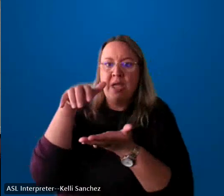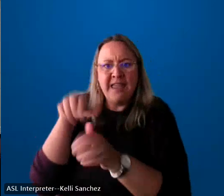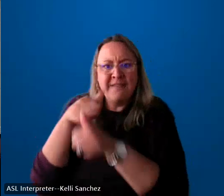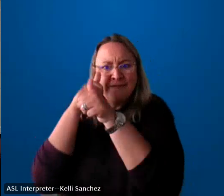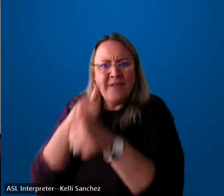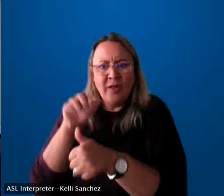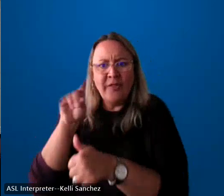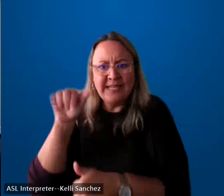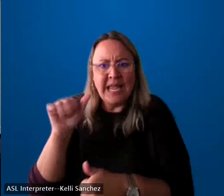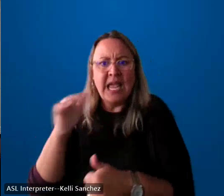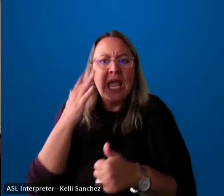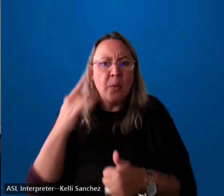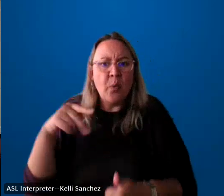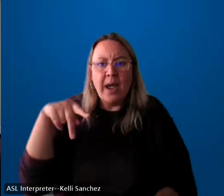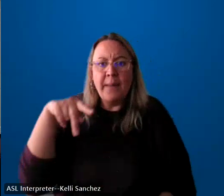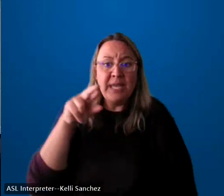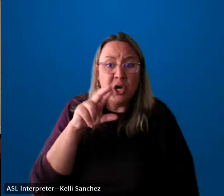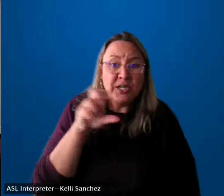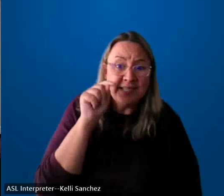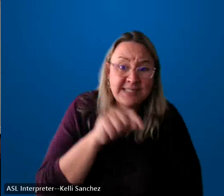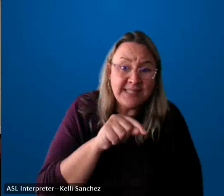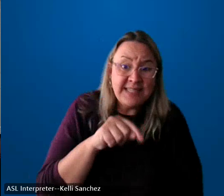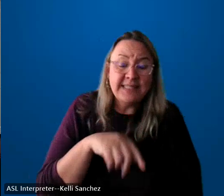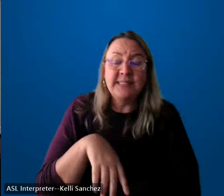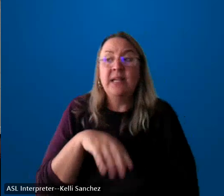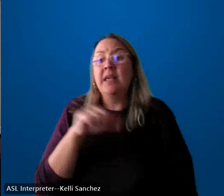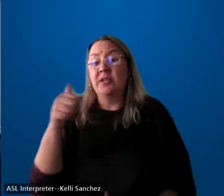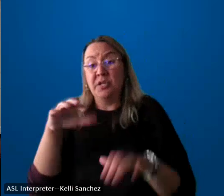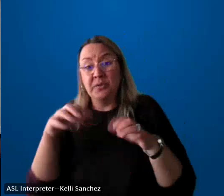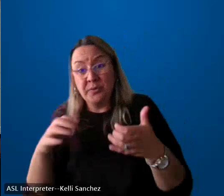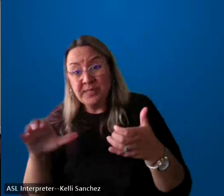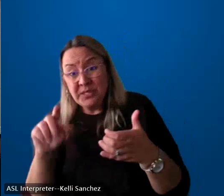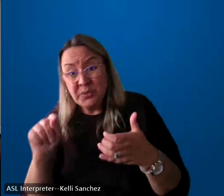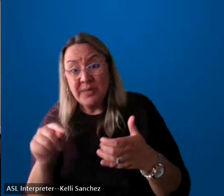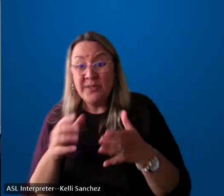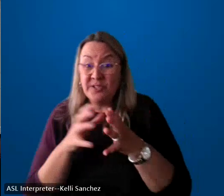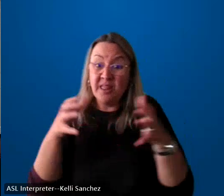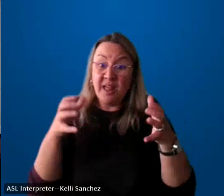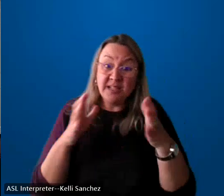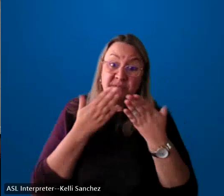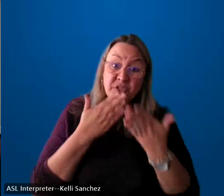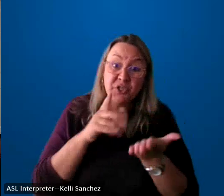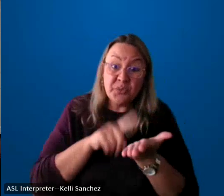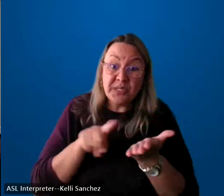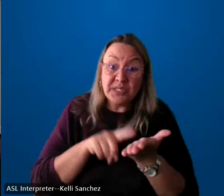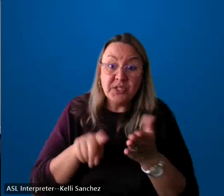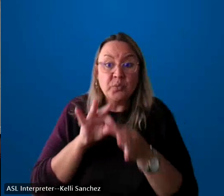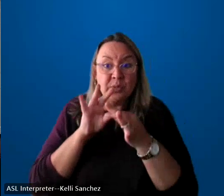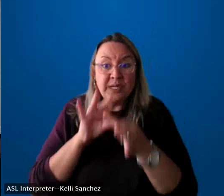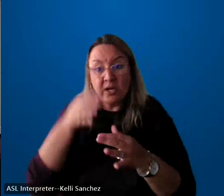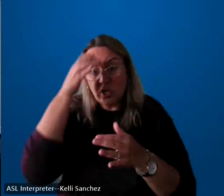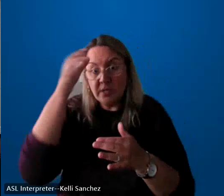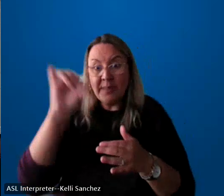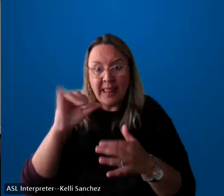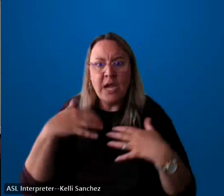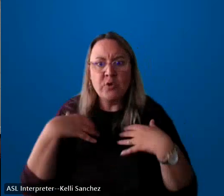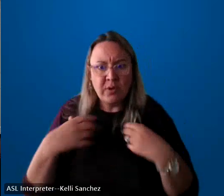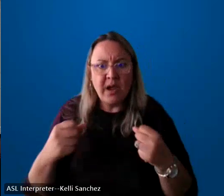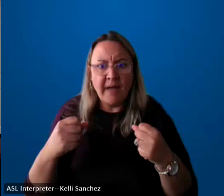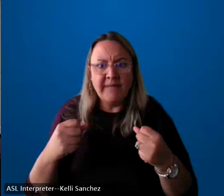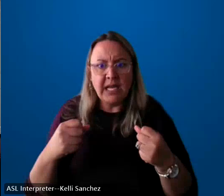And YPR does it. There are some other groups that do it. There's lots of good emerging research around concepts like recovery